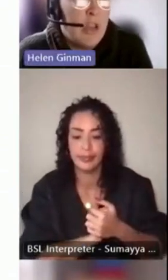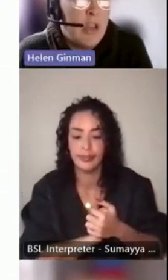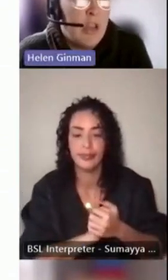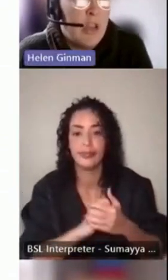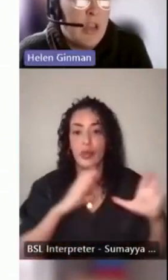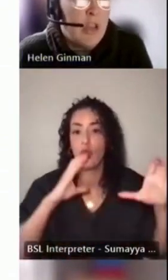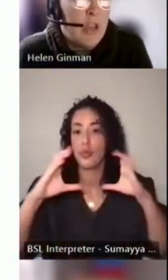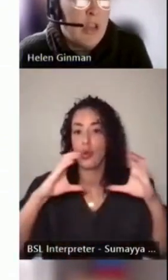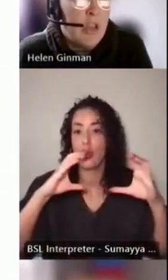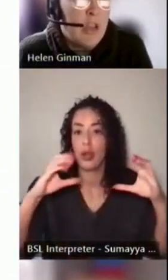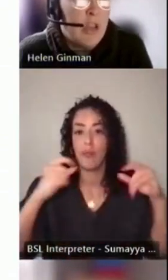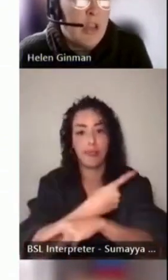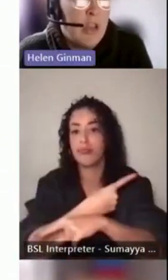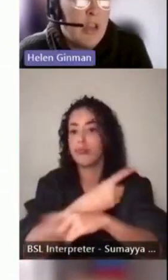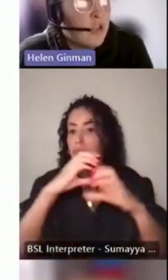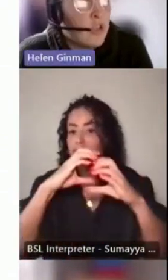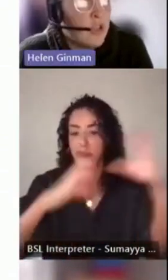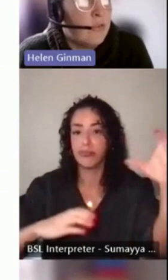Miscommunication,